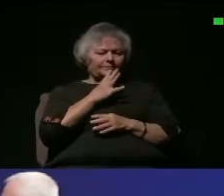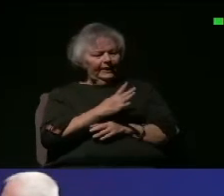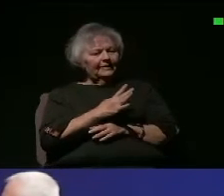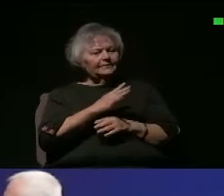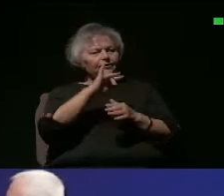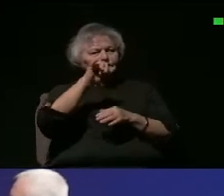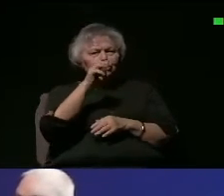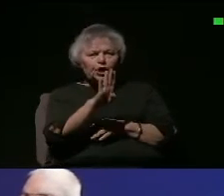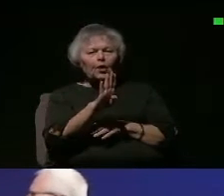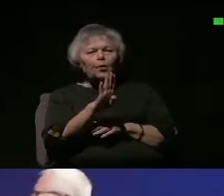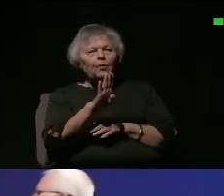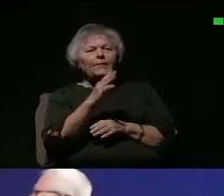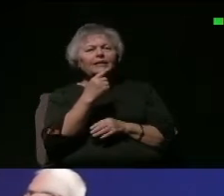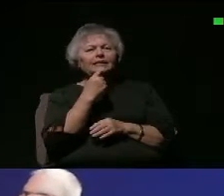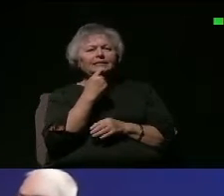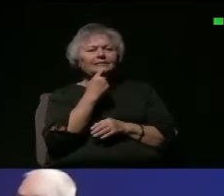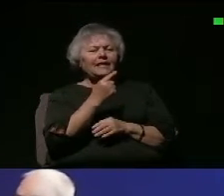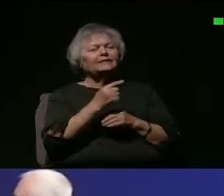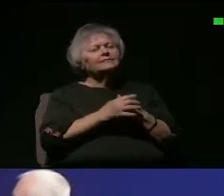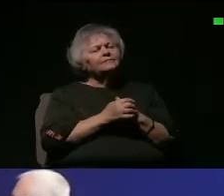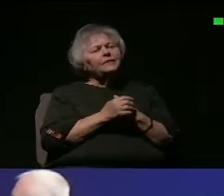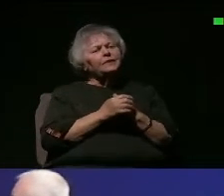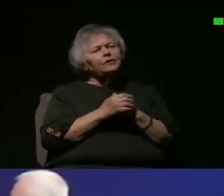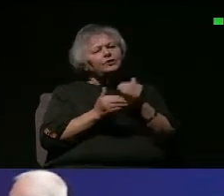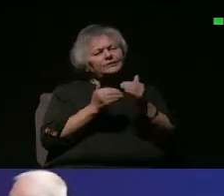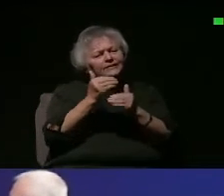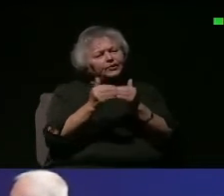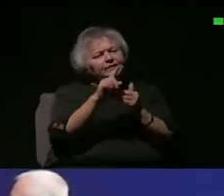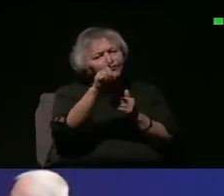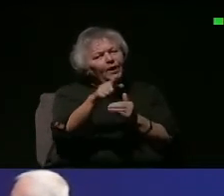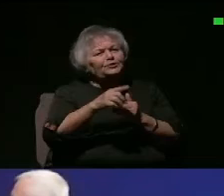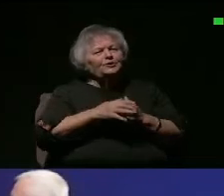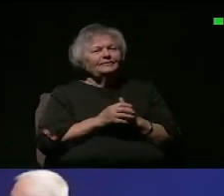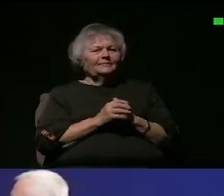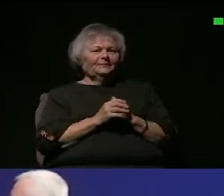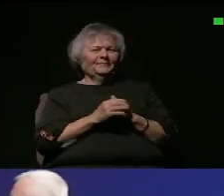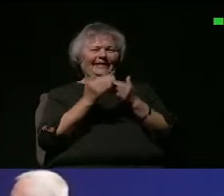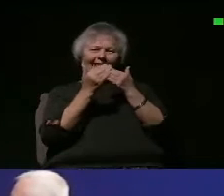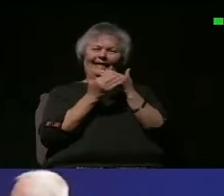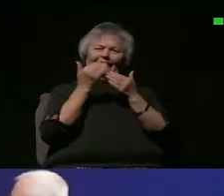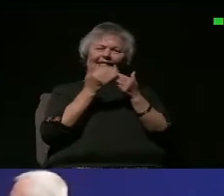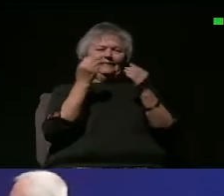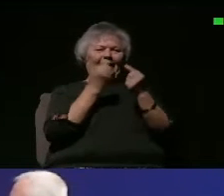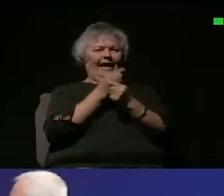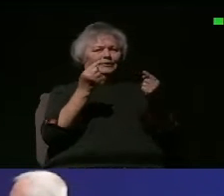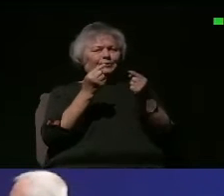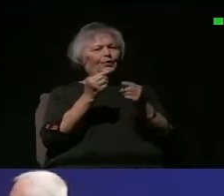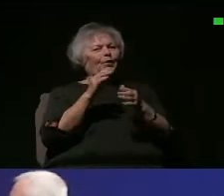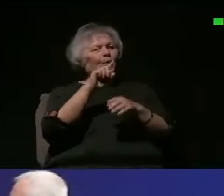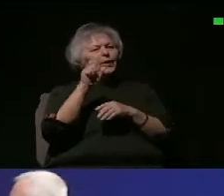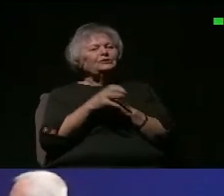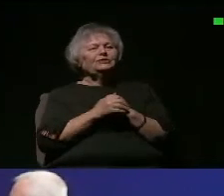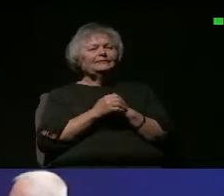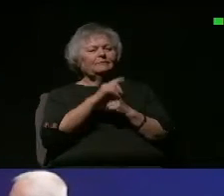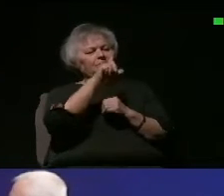book and he begins to ask Job a series of questions, you know, easy to answer questions like, where were you